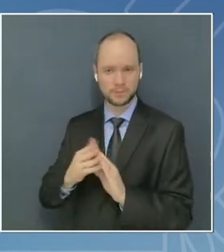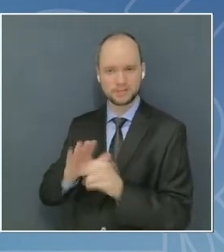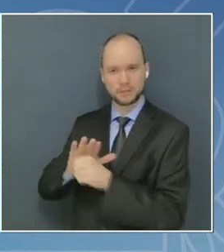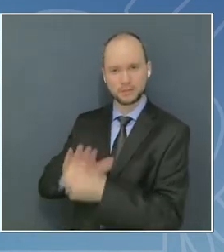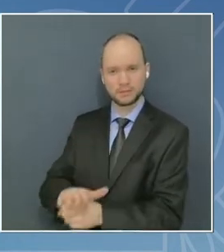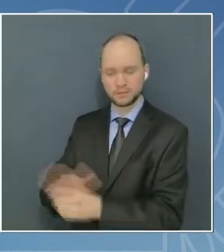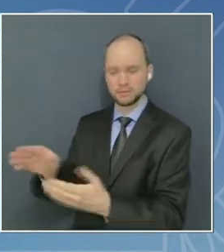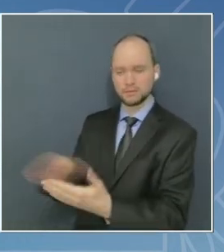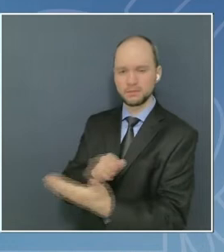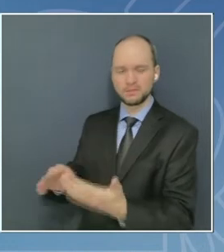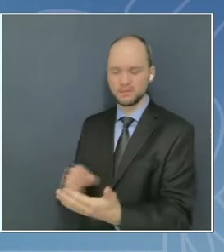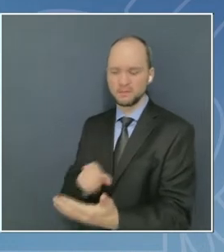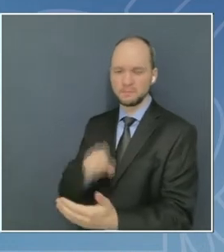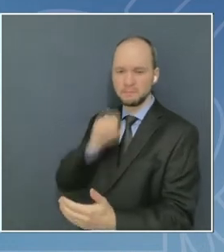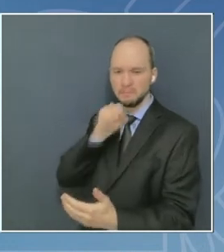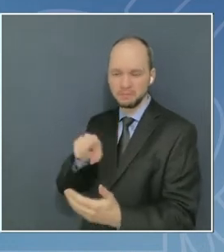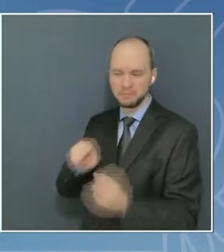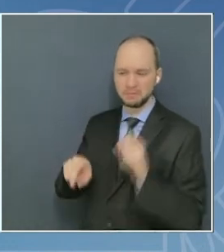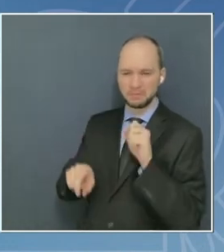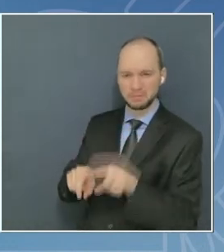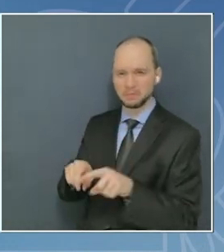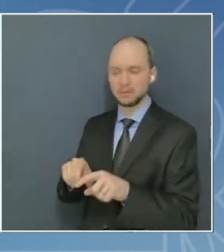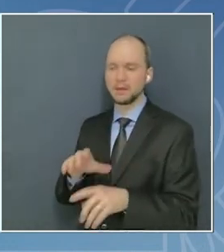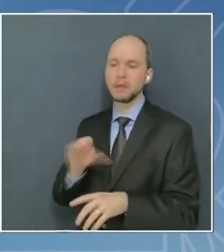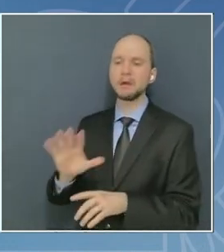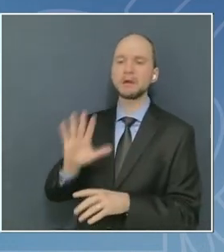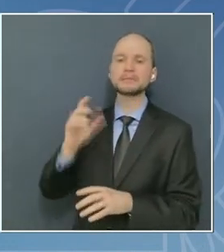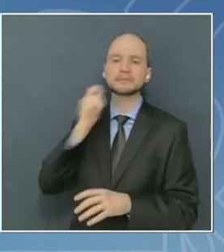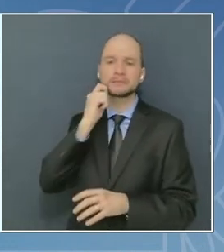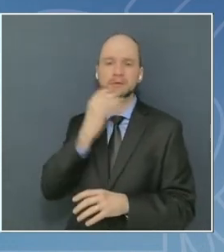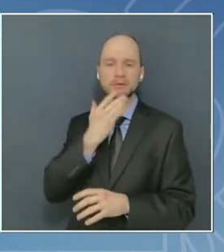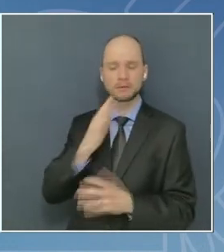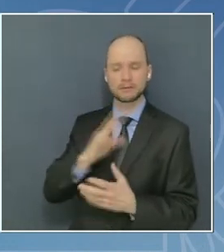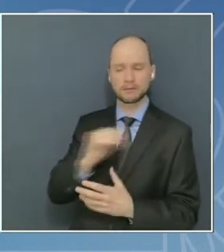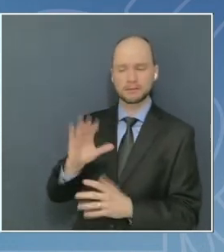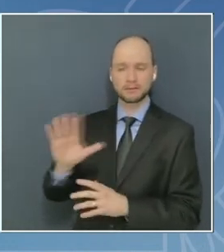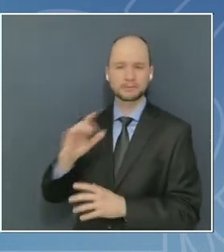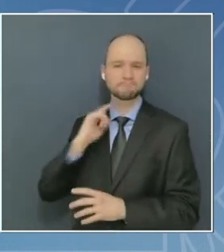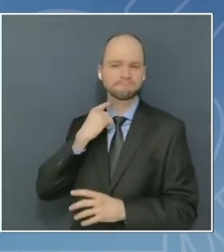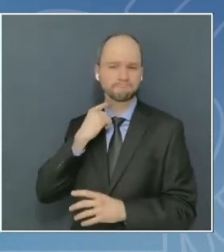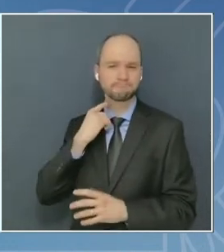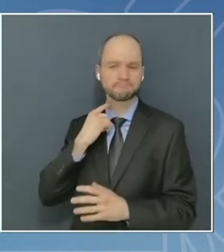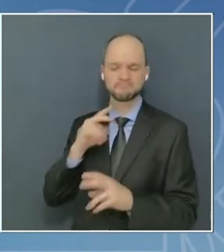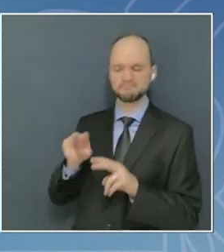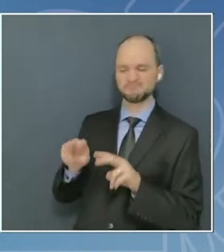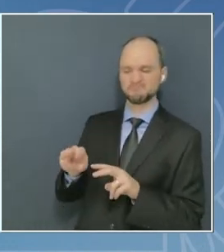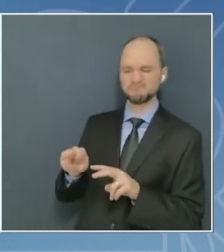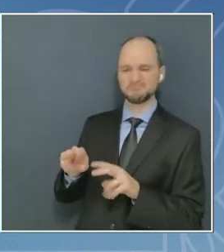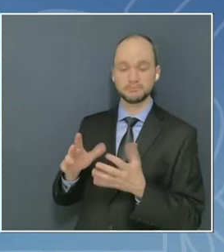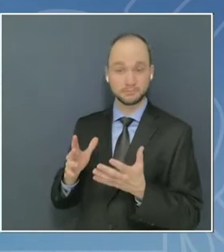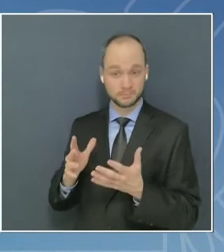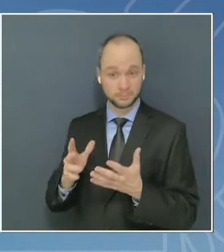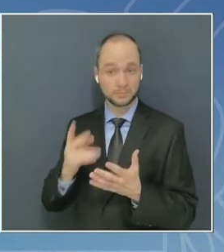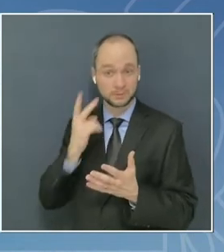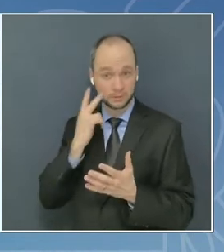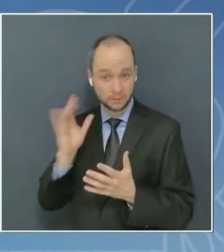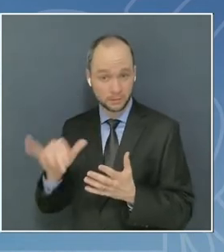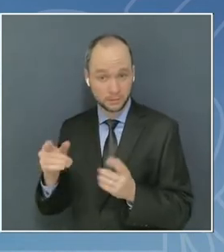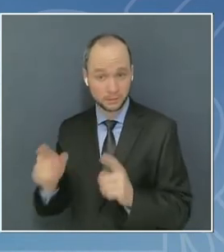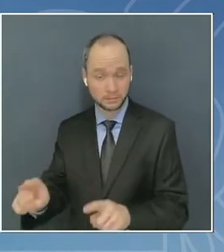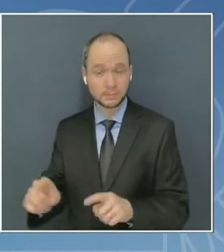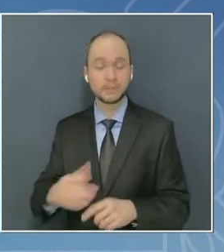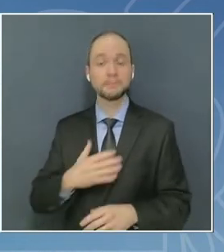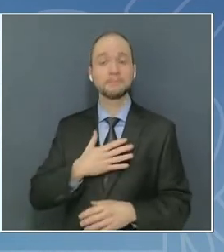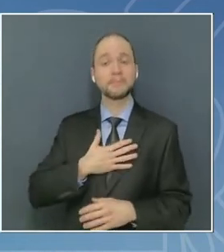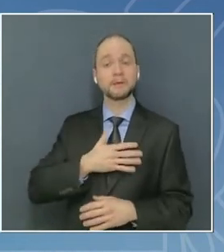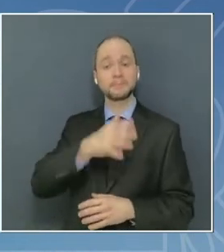their skin and the lilt of their accent. Last year, my own 80-year-old mother came home from the grocery store visibly upset because